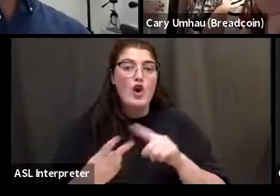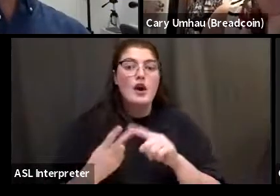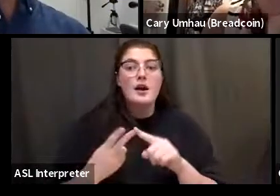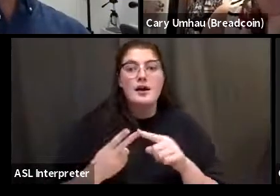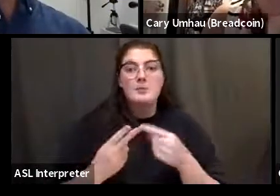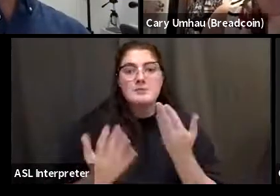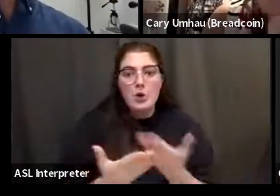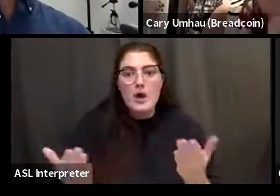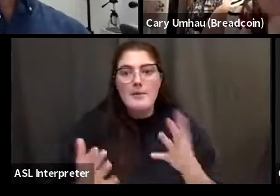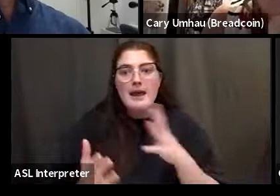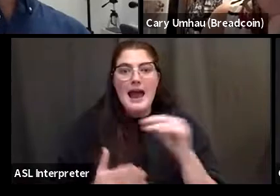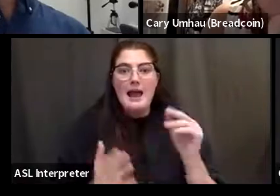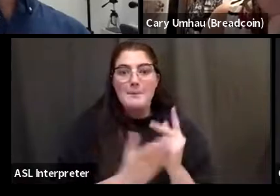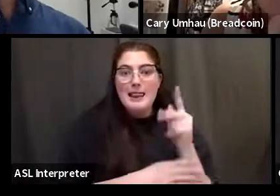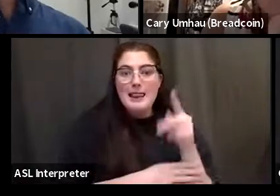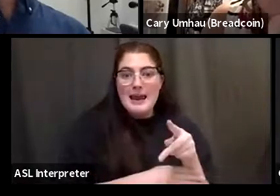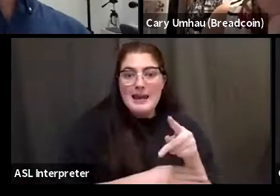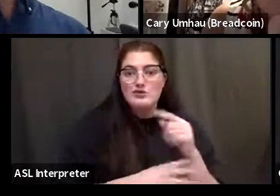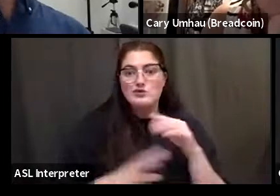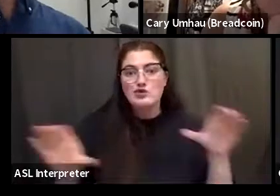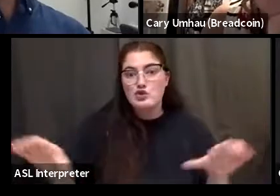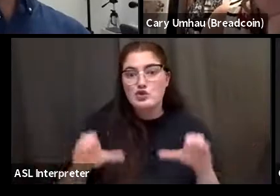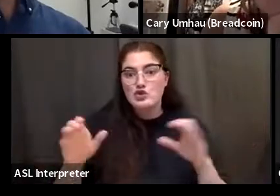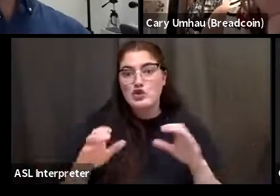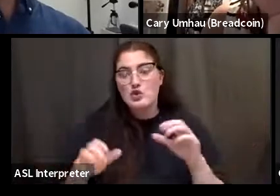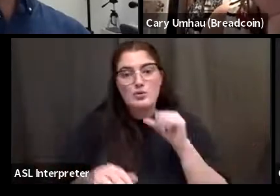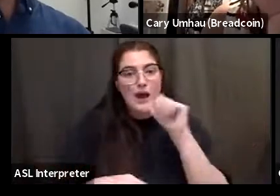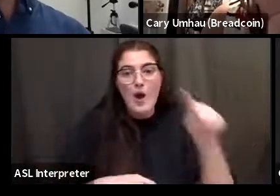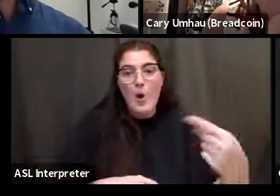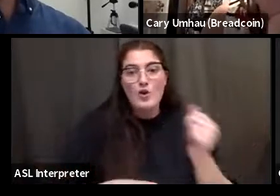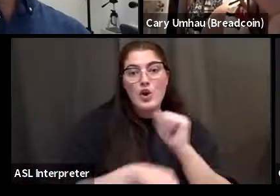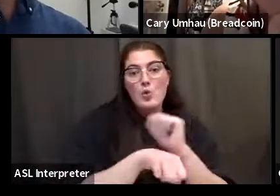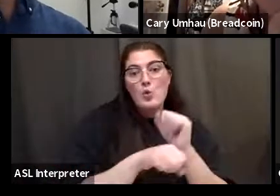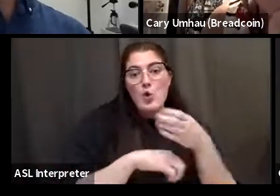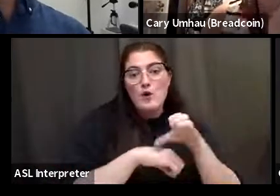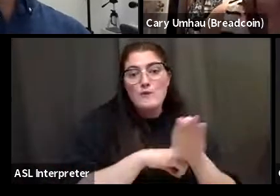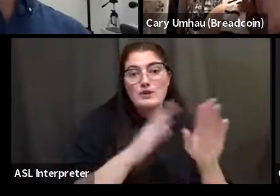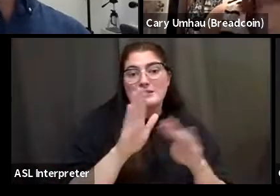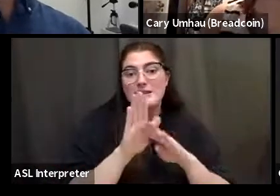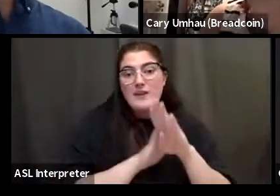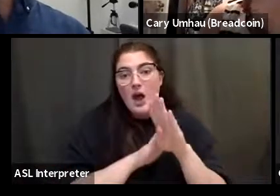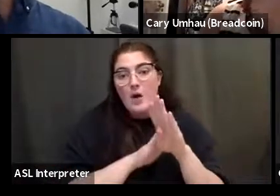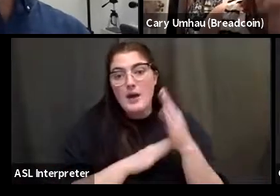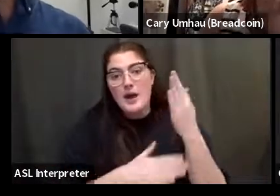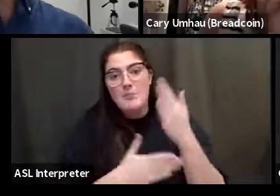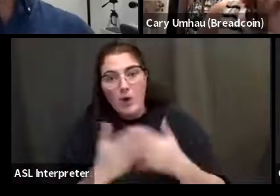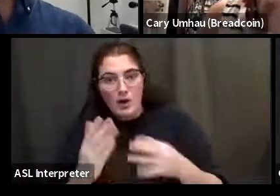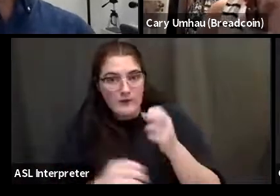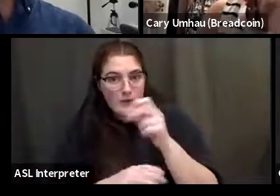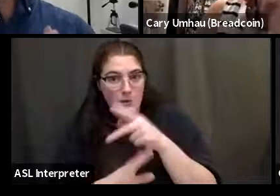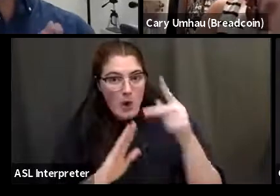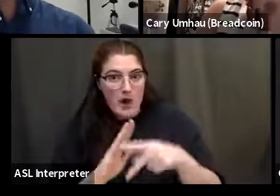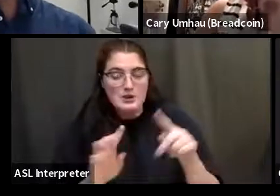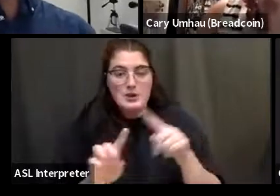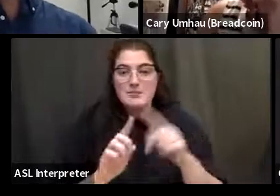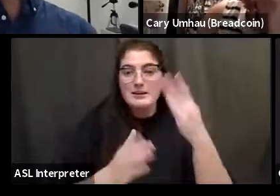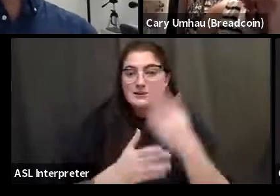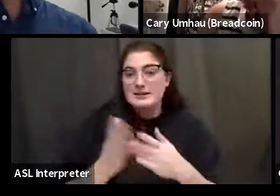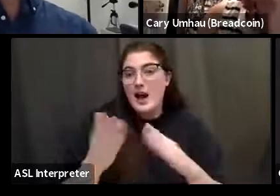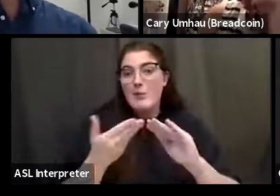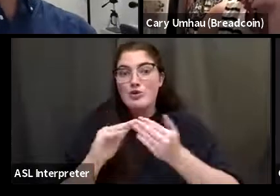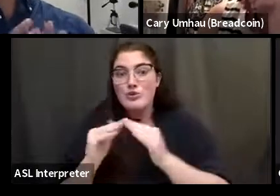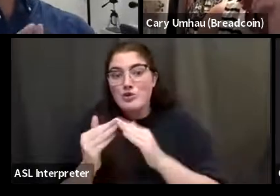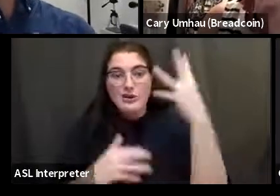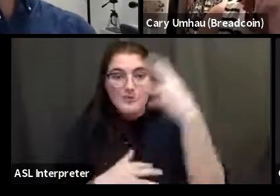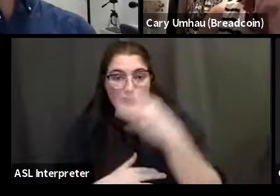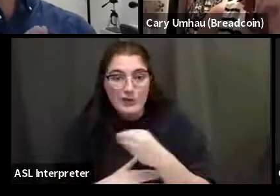plants to do not only just a workforce development piece of the project, but some community